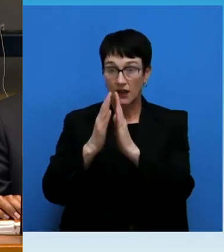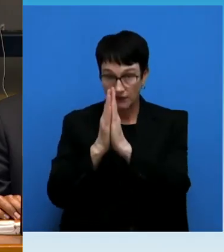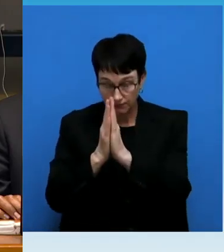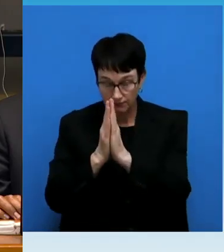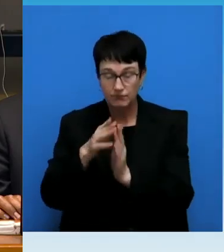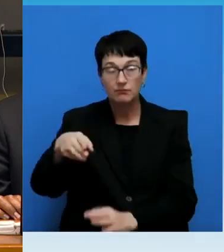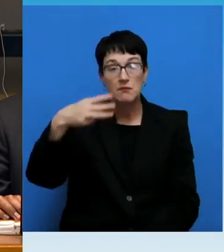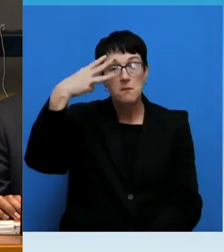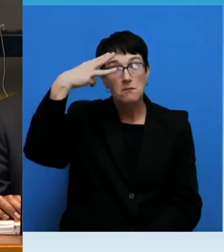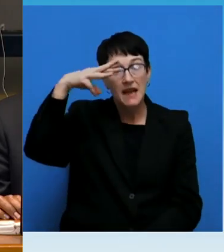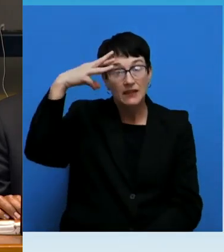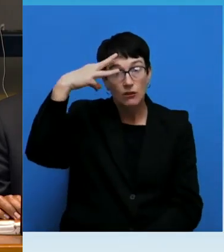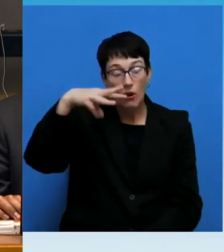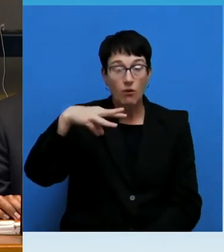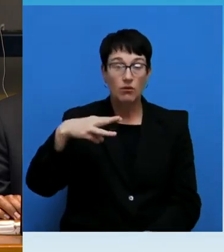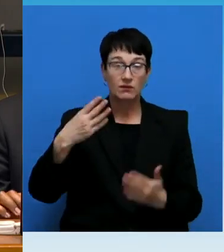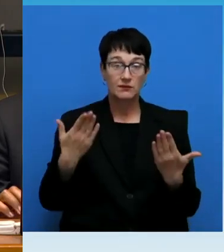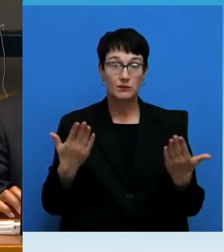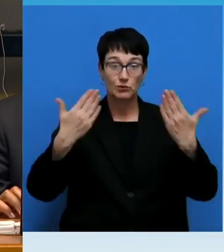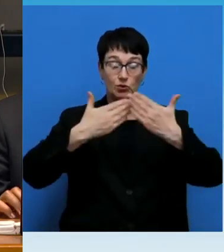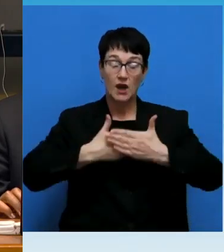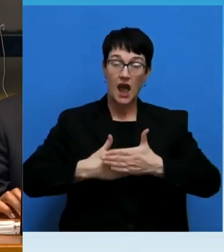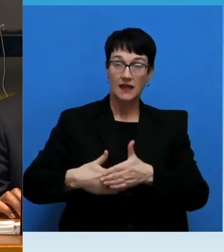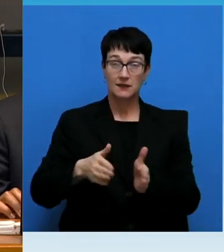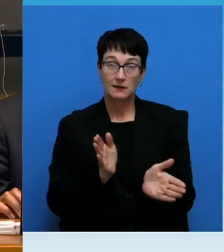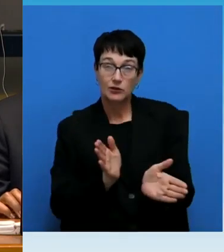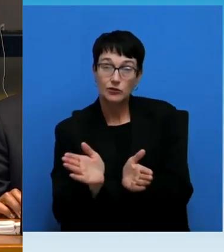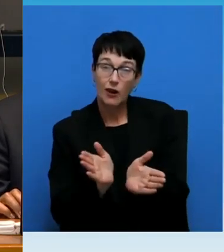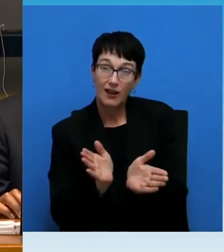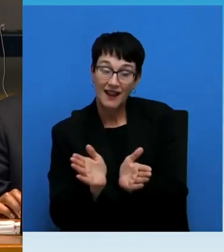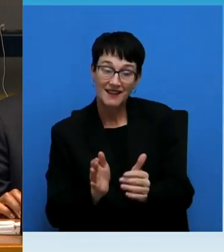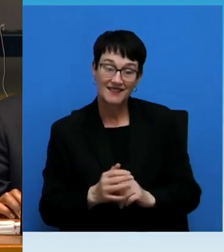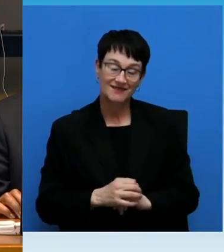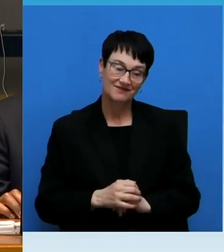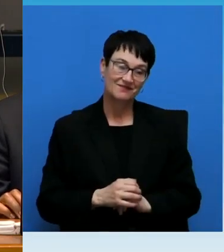Excellency Ambassador of Lesotho, my dear brother,